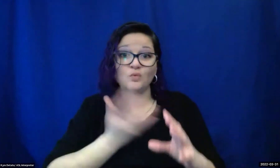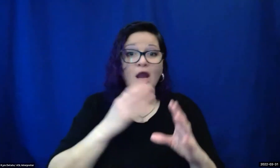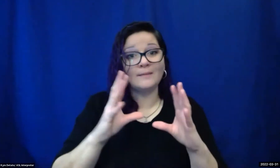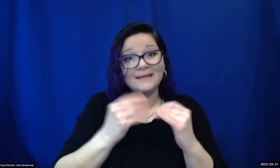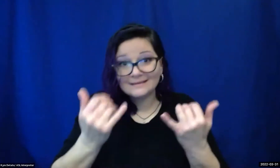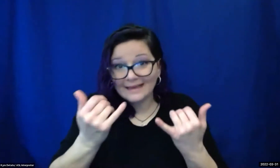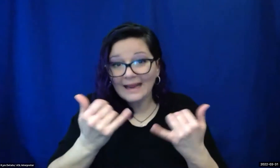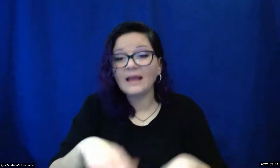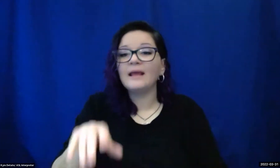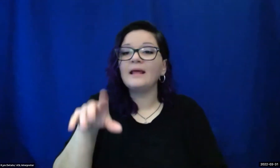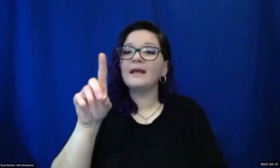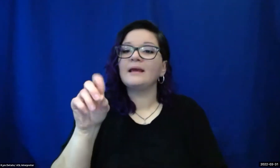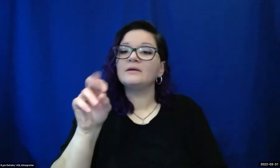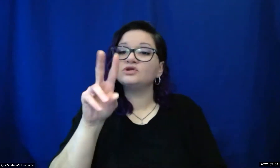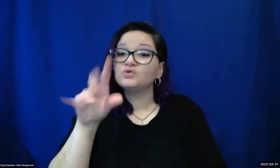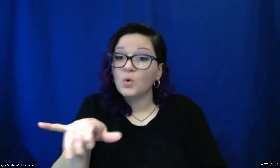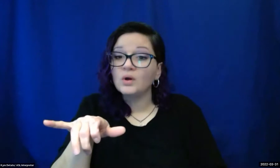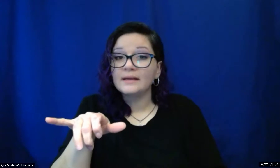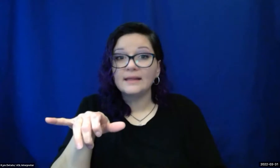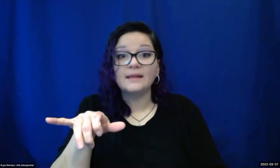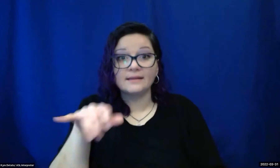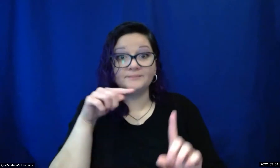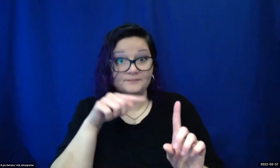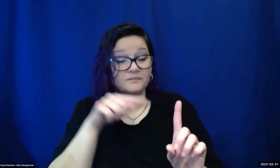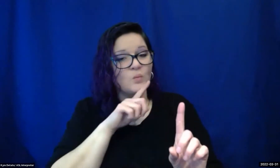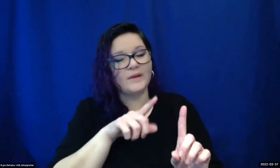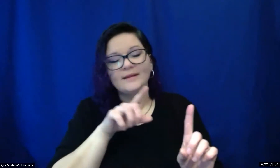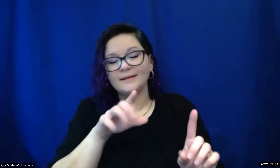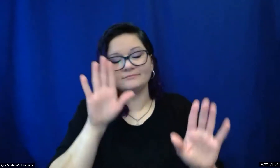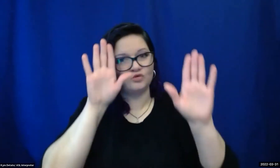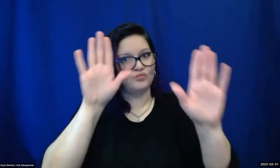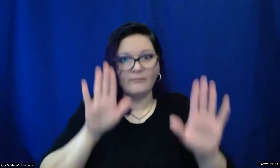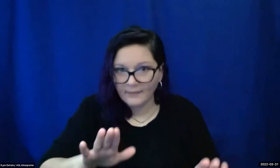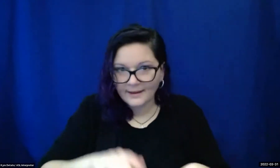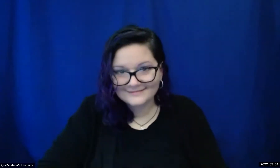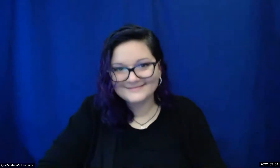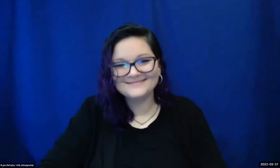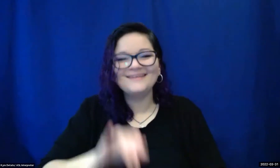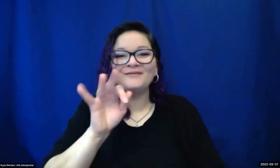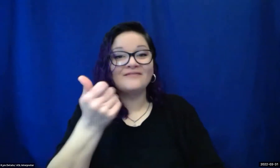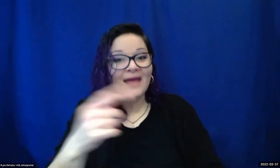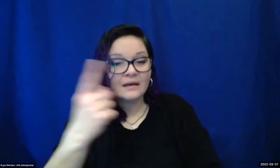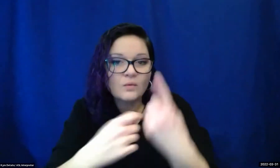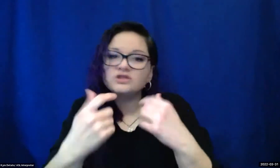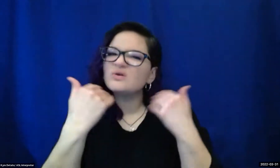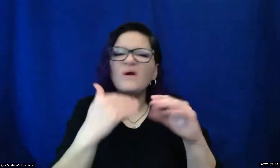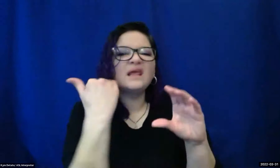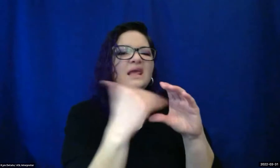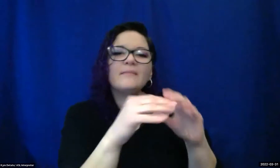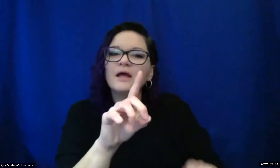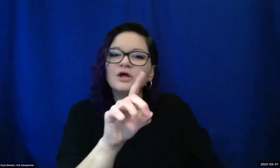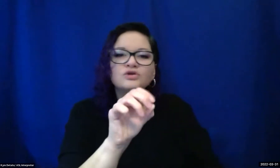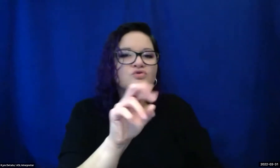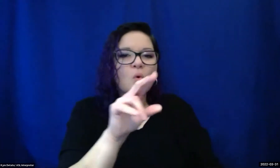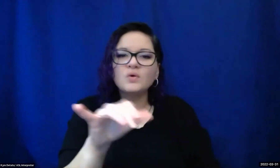Dory is terrific. So if you have any questions, shoot her an email. She'll get back to